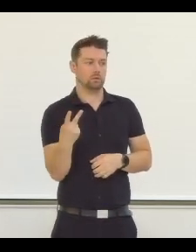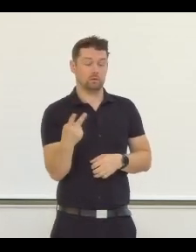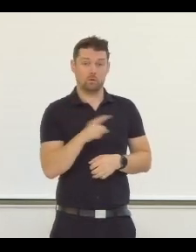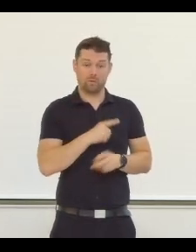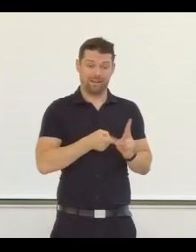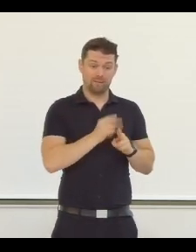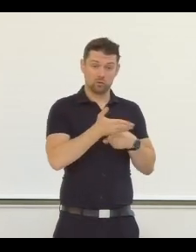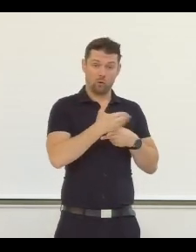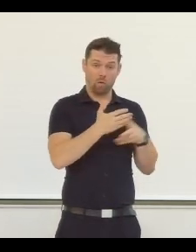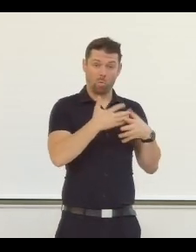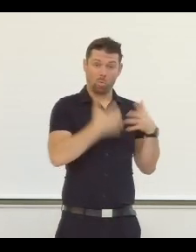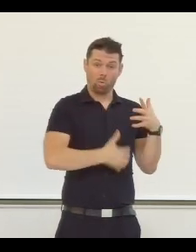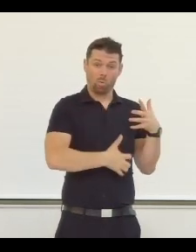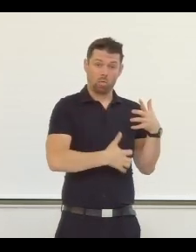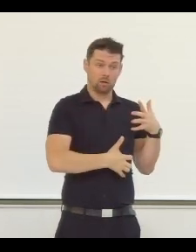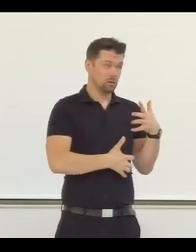malfunctions,